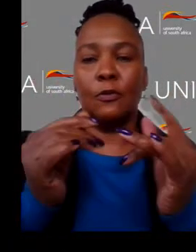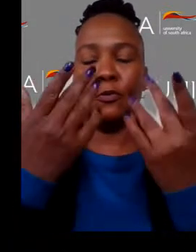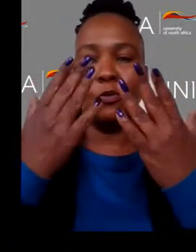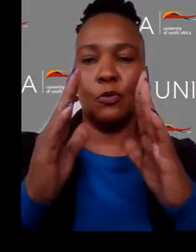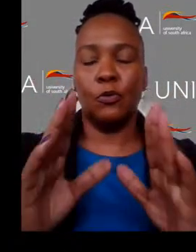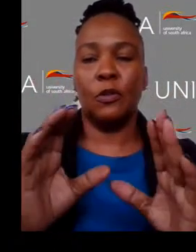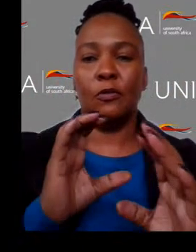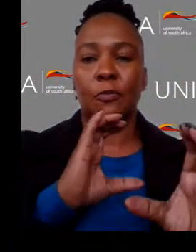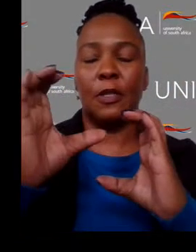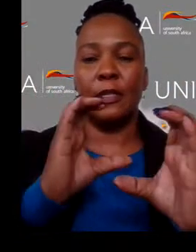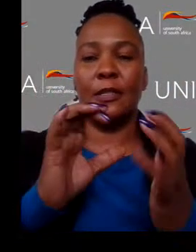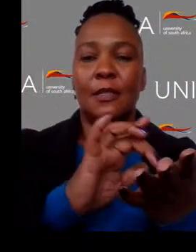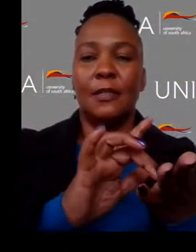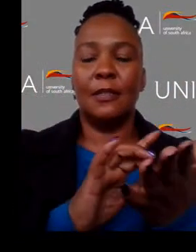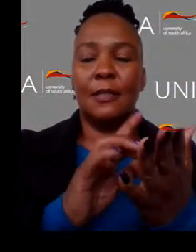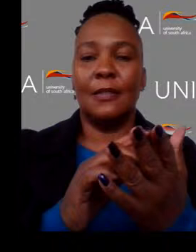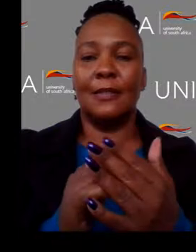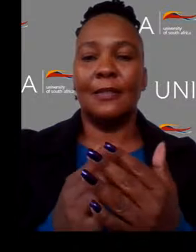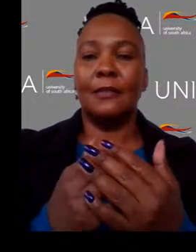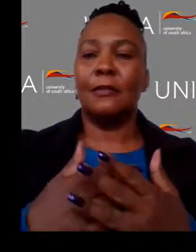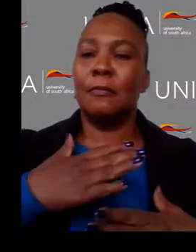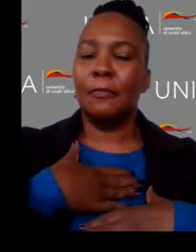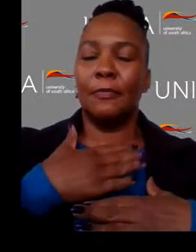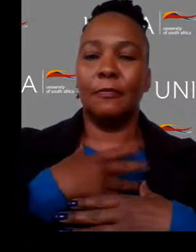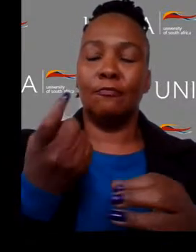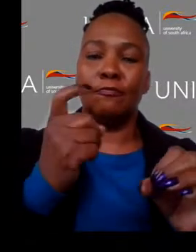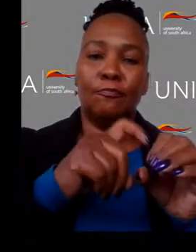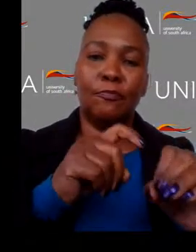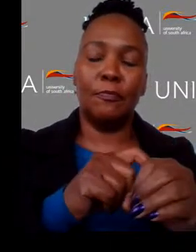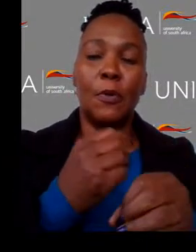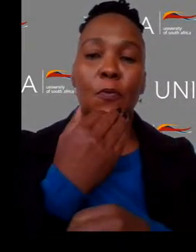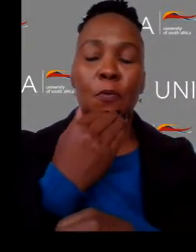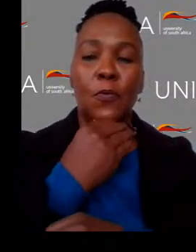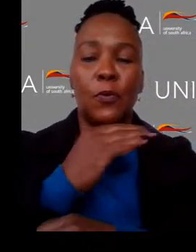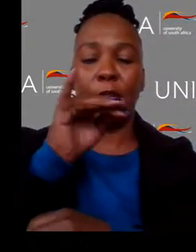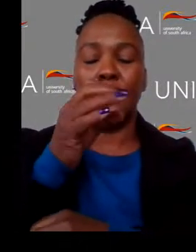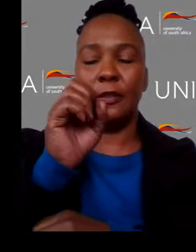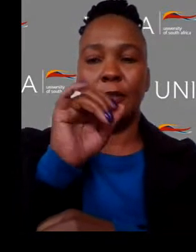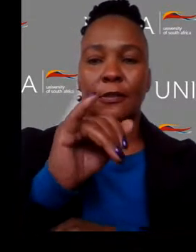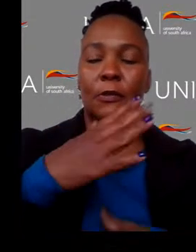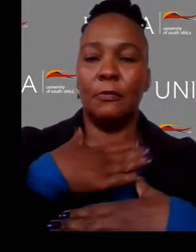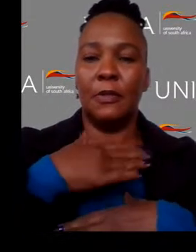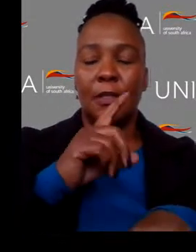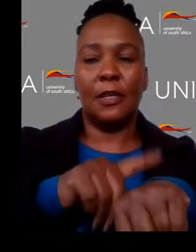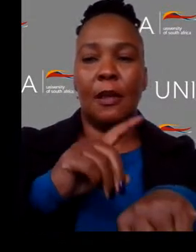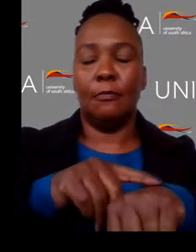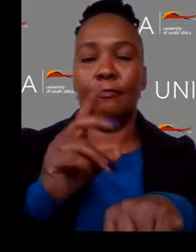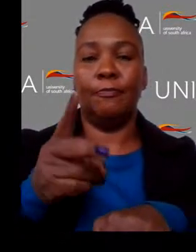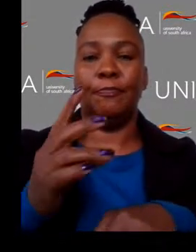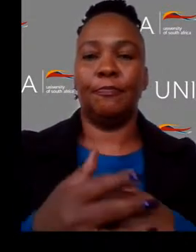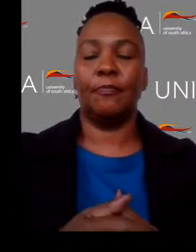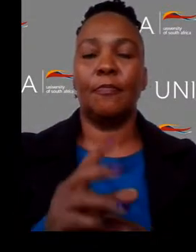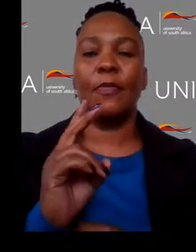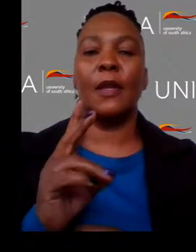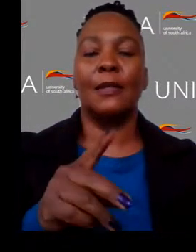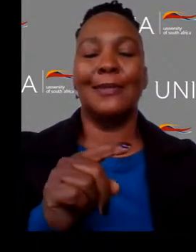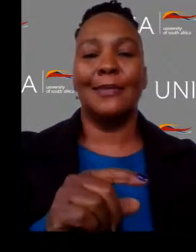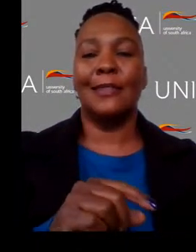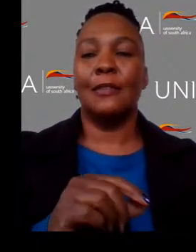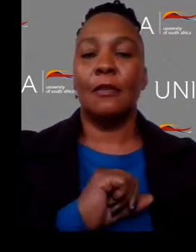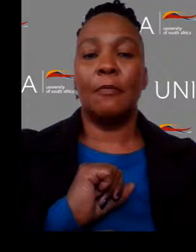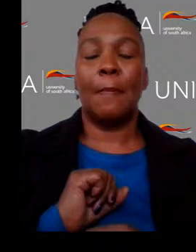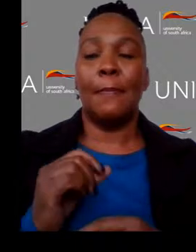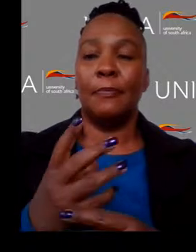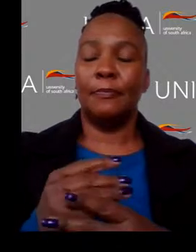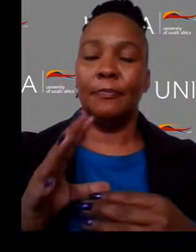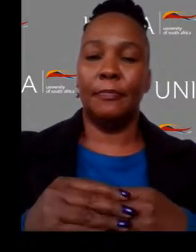And Jessie, it is always a pleasure to have you join us with the sessions, and we really appreciate the time as well. And so with this, colleagues, we wish you